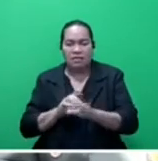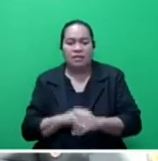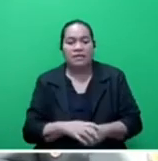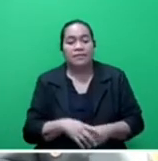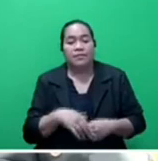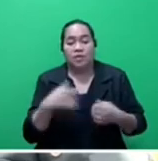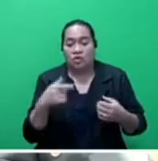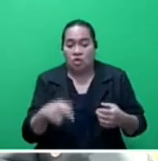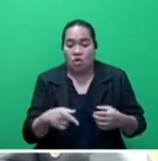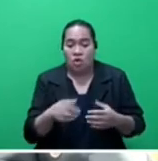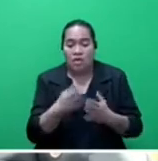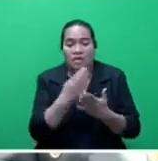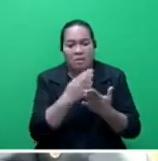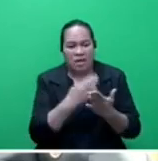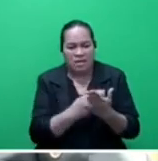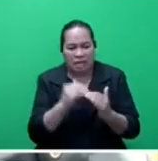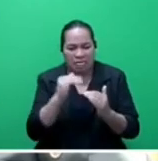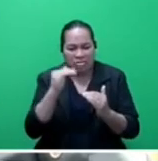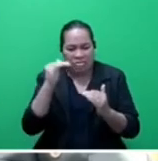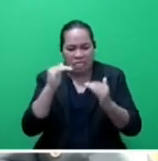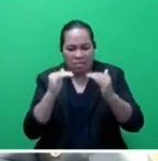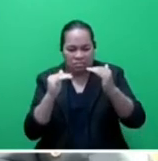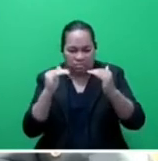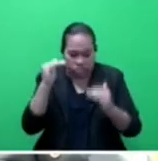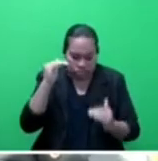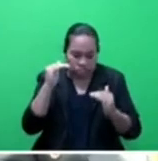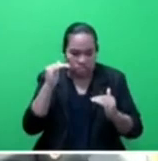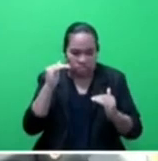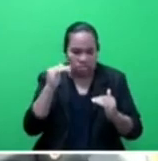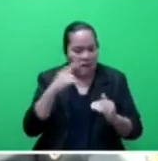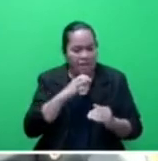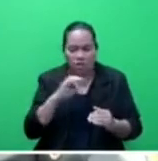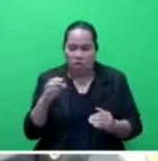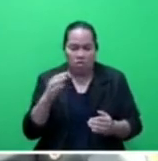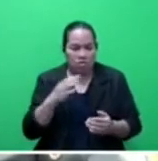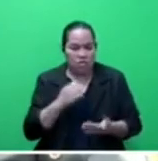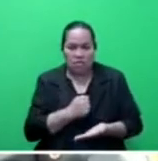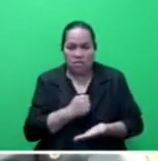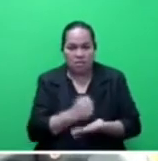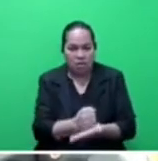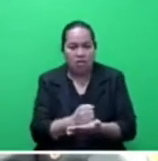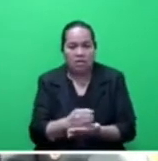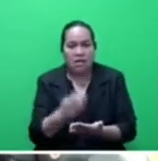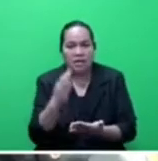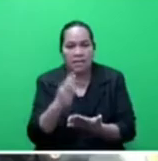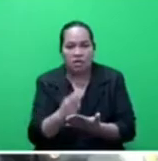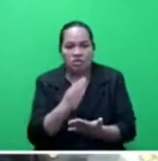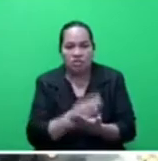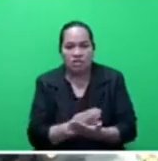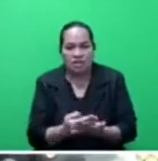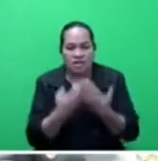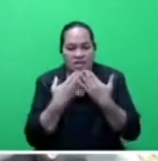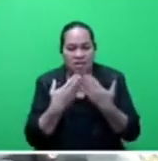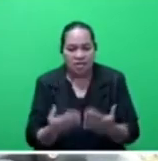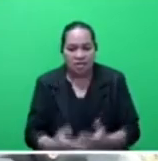ways falls short, and I therefore do not support this budget. Thank you, Honourable Speaker.